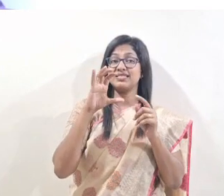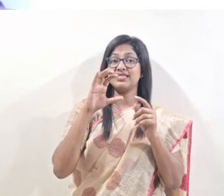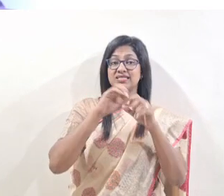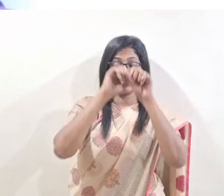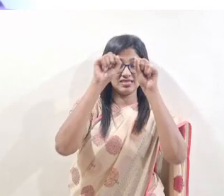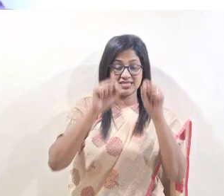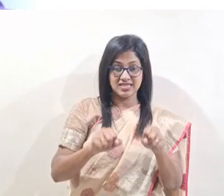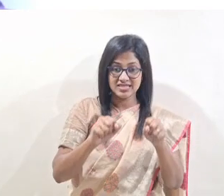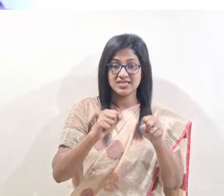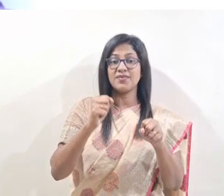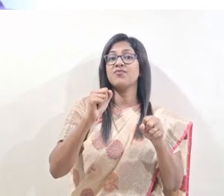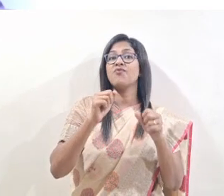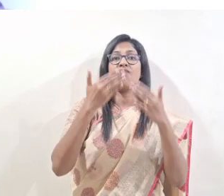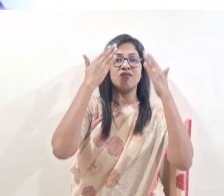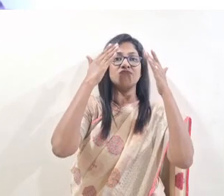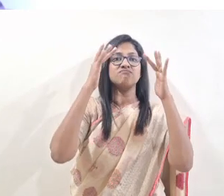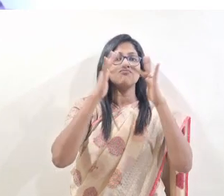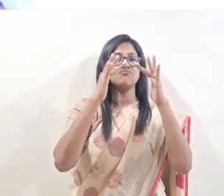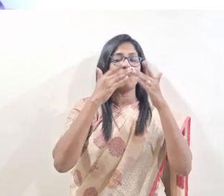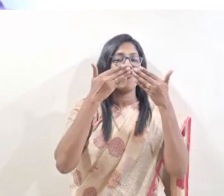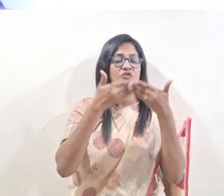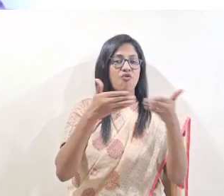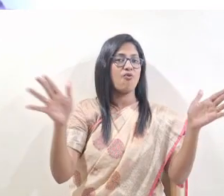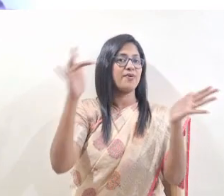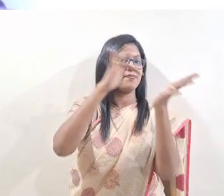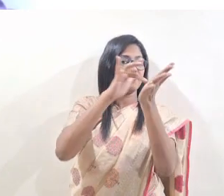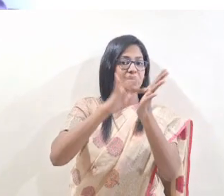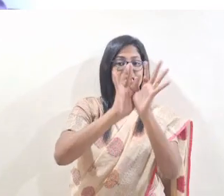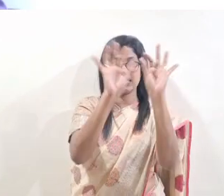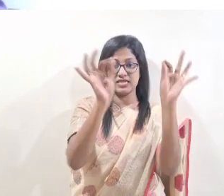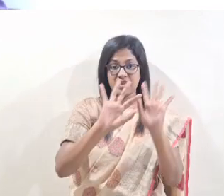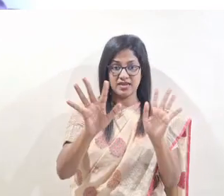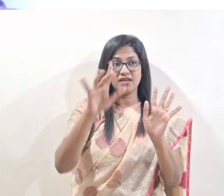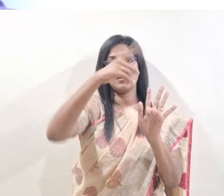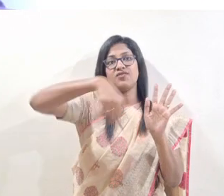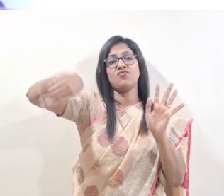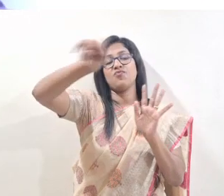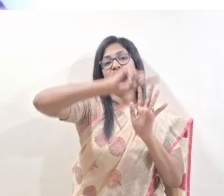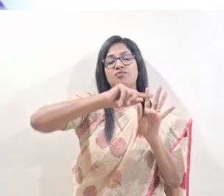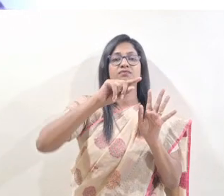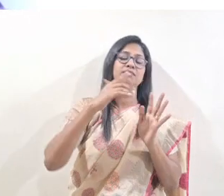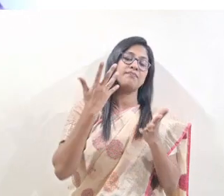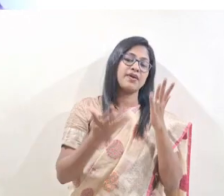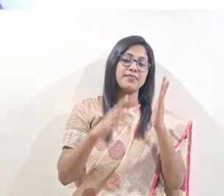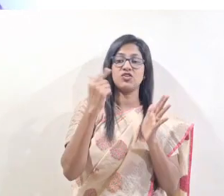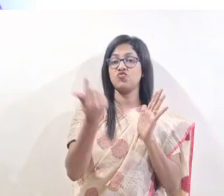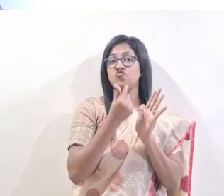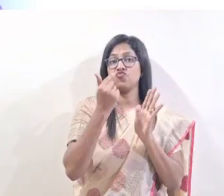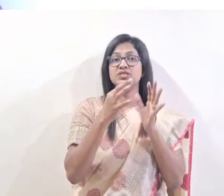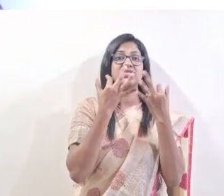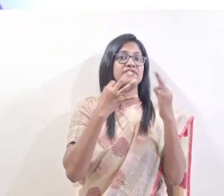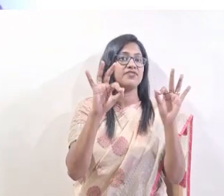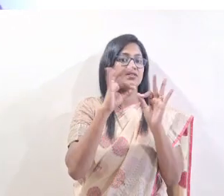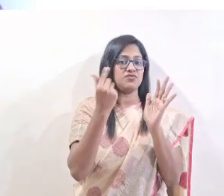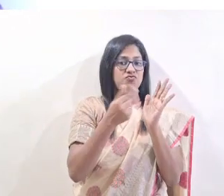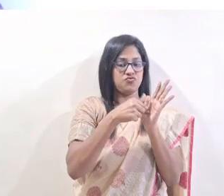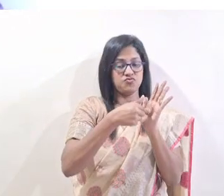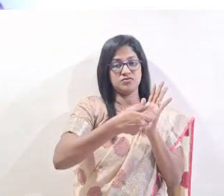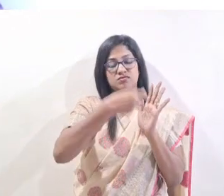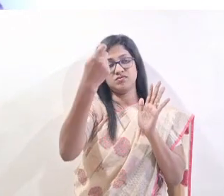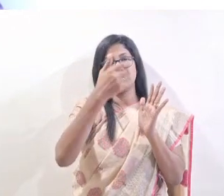CBTC system which is on an open platform and which everybody is able to, utilize more